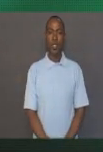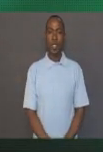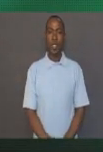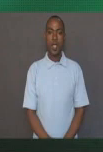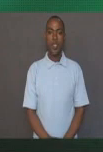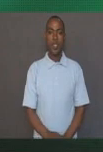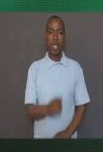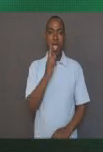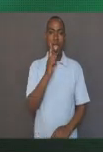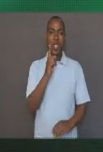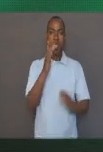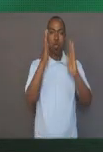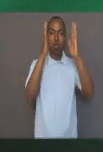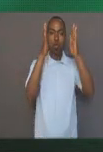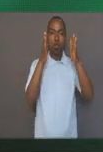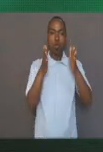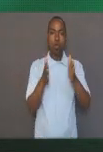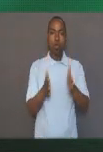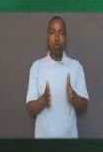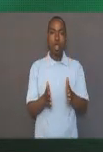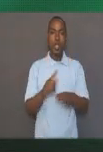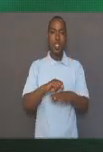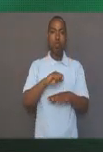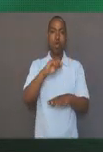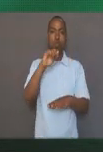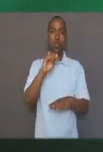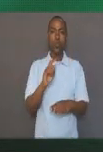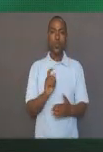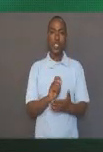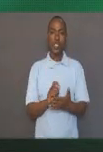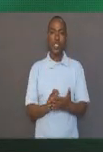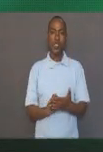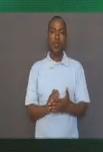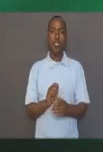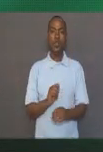Label one of the columns Institution,